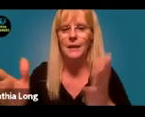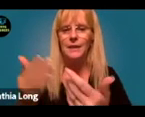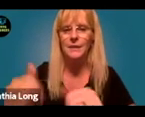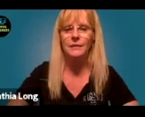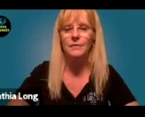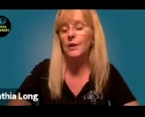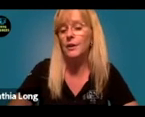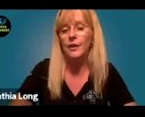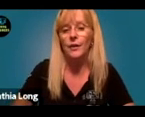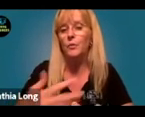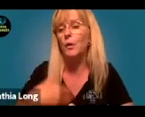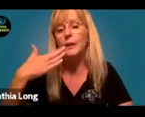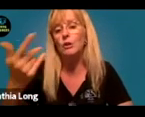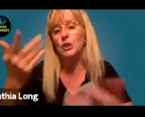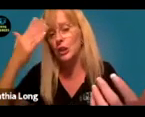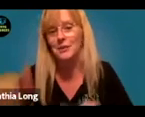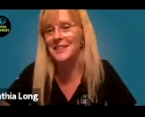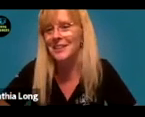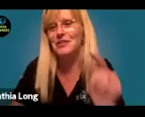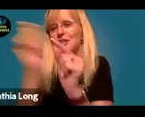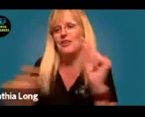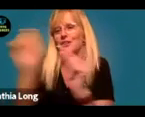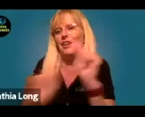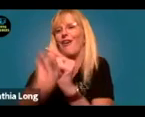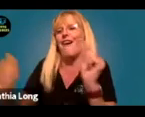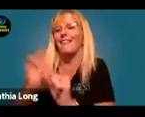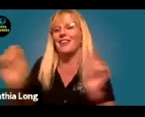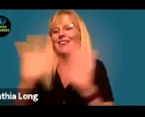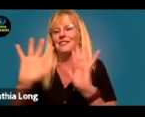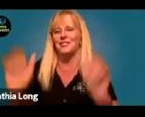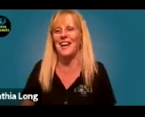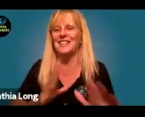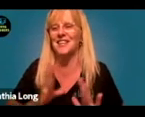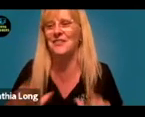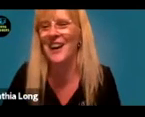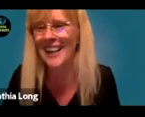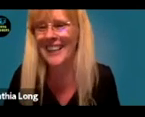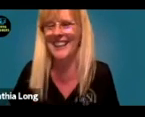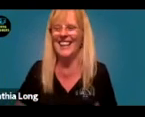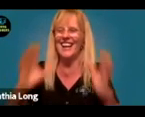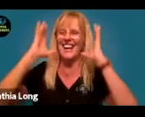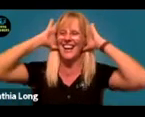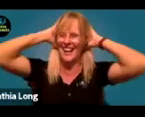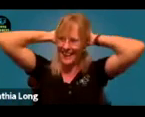make it easy. There you go. Well, we know she knows. You circled a lot. Wonderful. That's so fun.